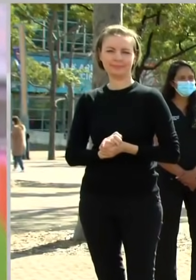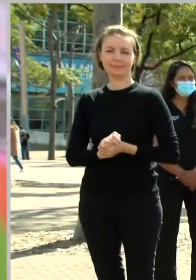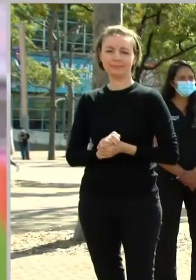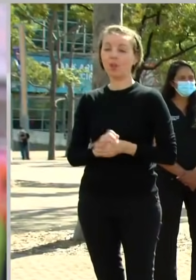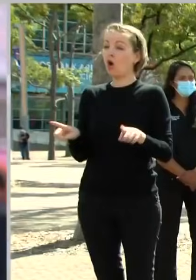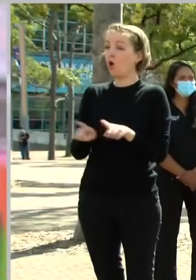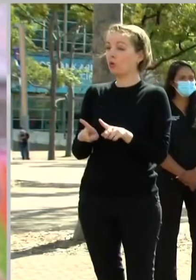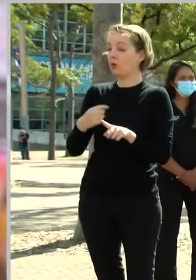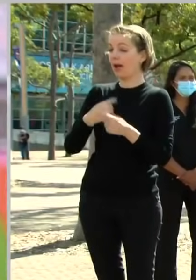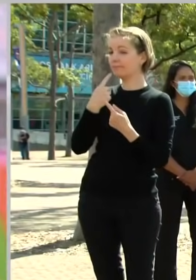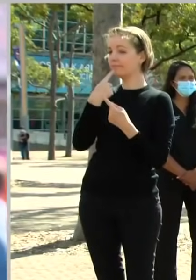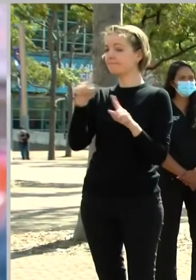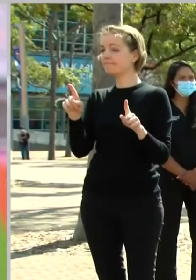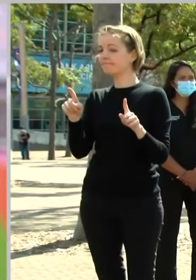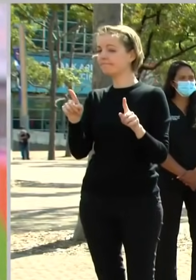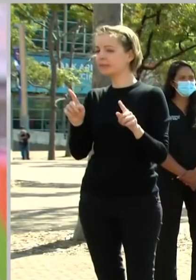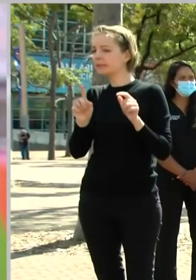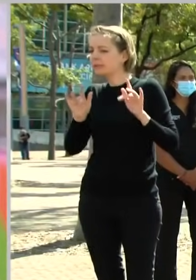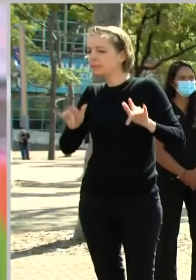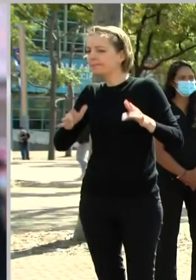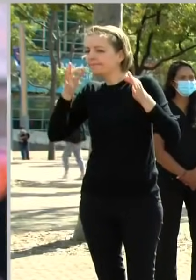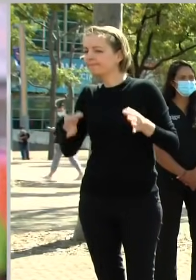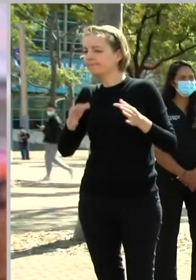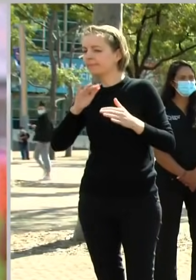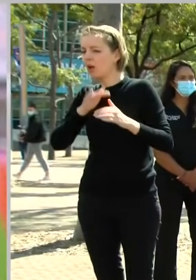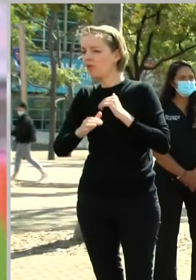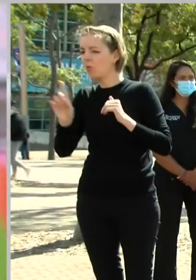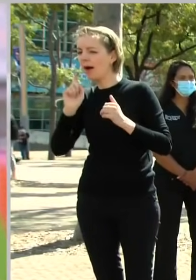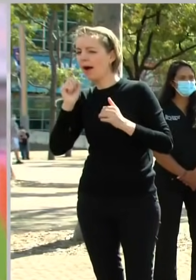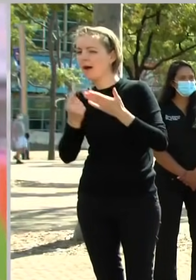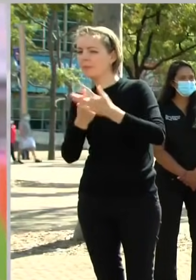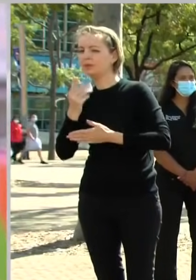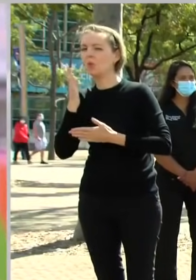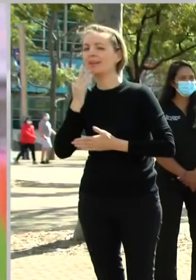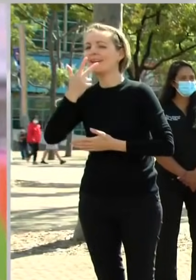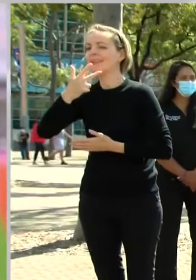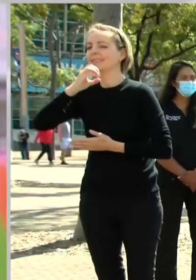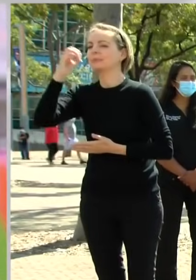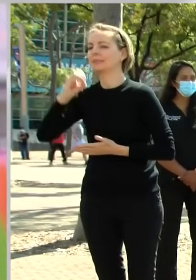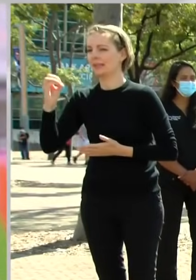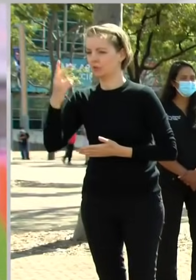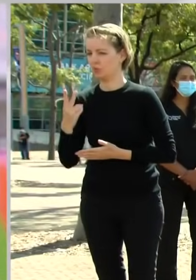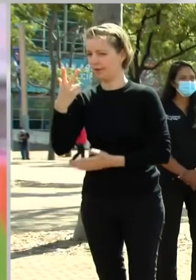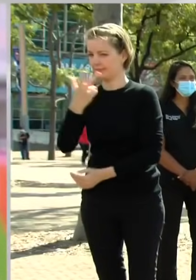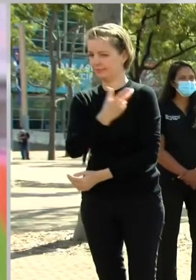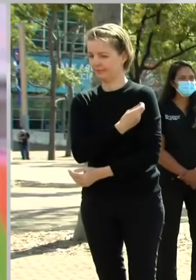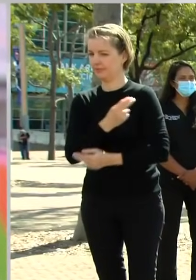what 80% double dose looks like. Because again, what we need to consider is not only